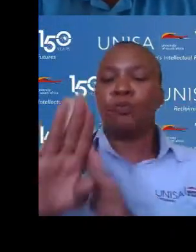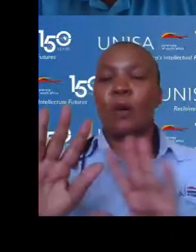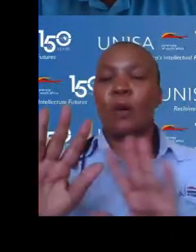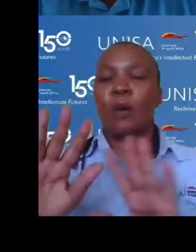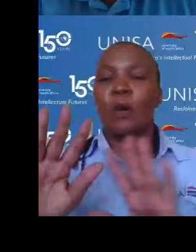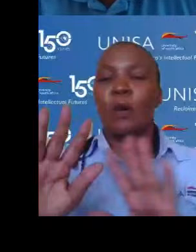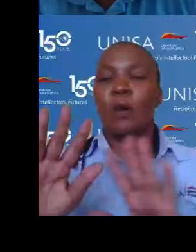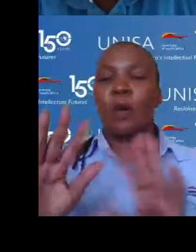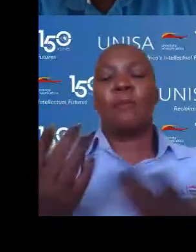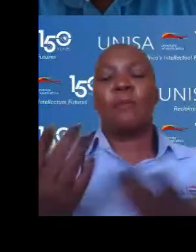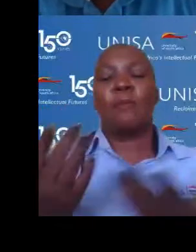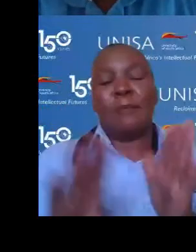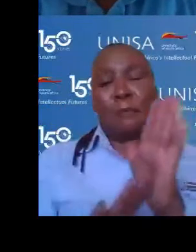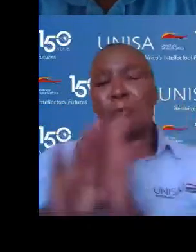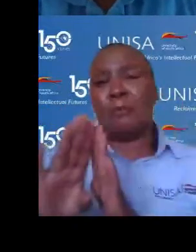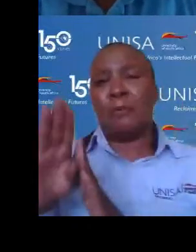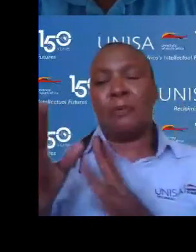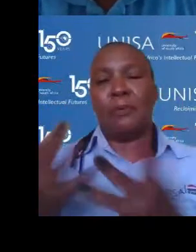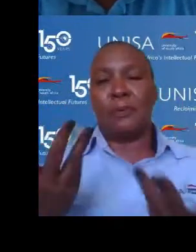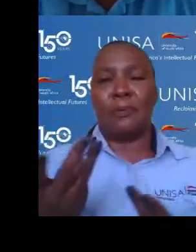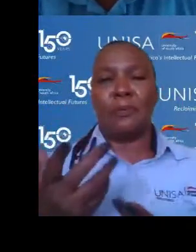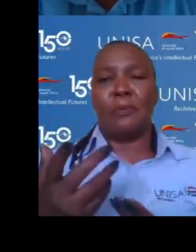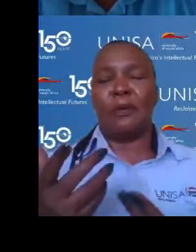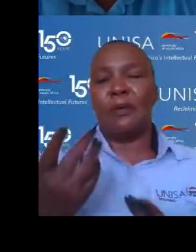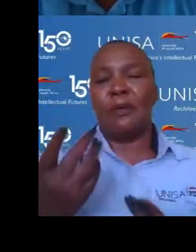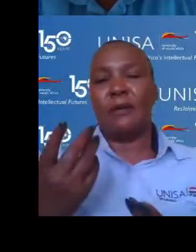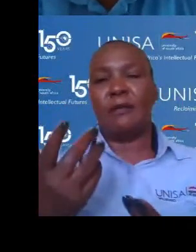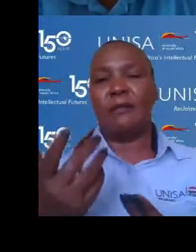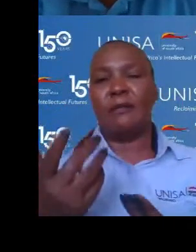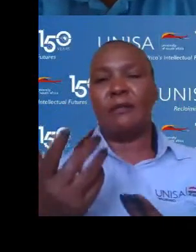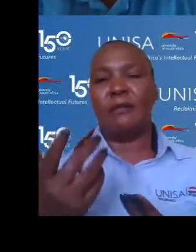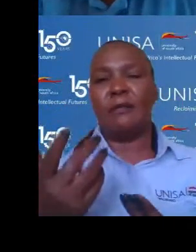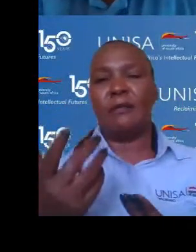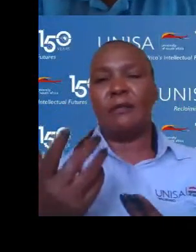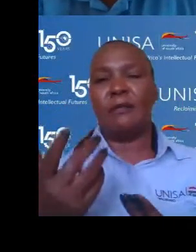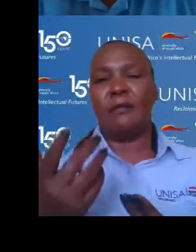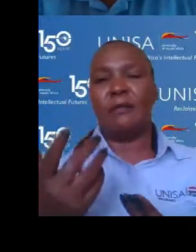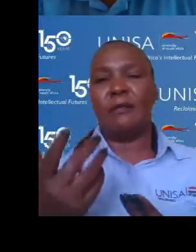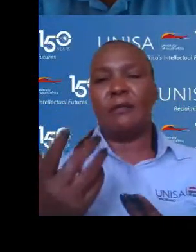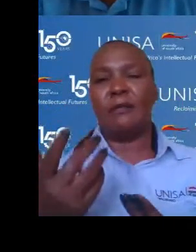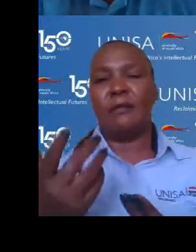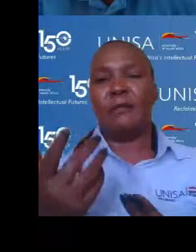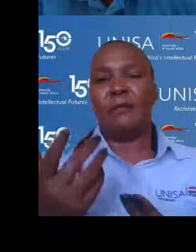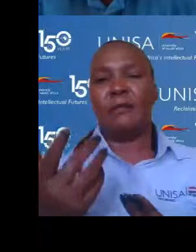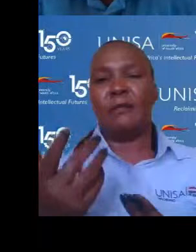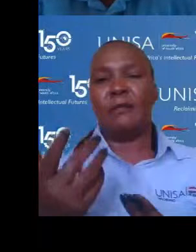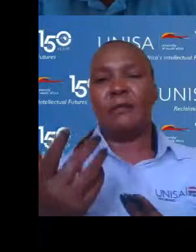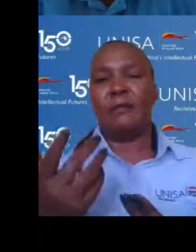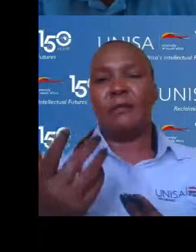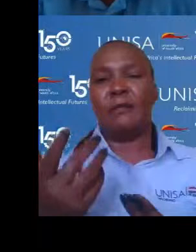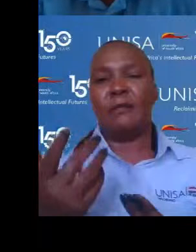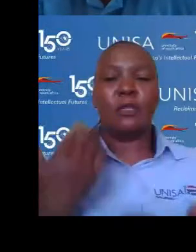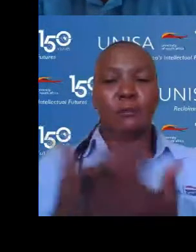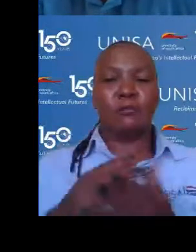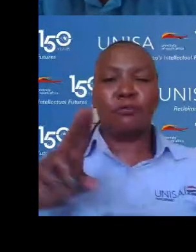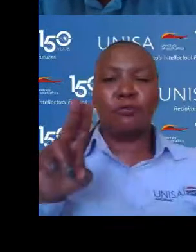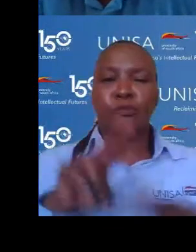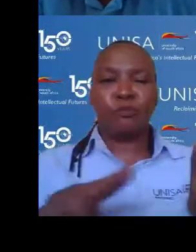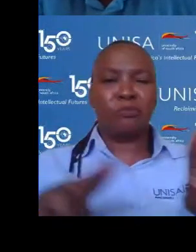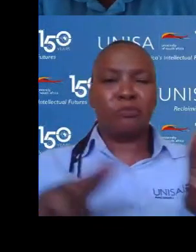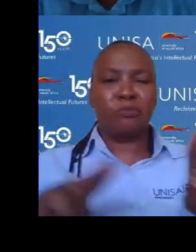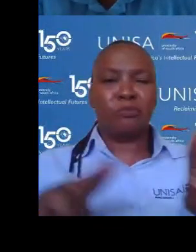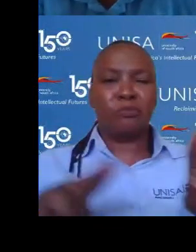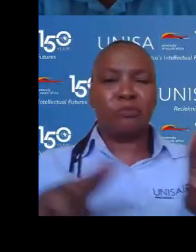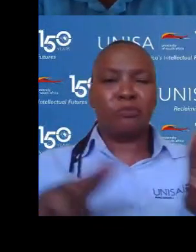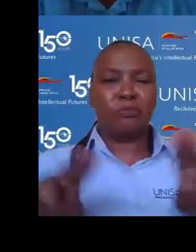survive might not be a much more positive word, but that's how they were able to navigate and